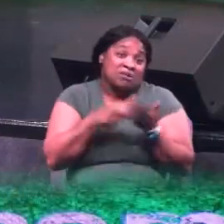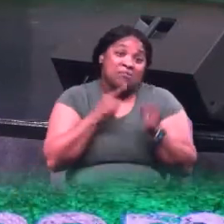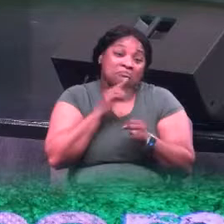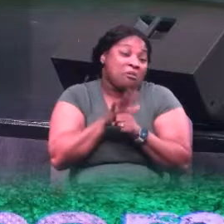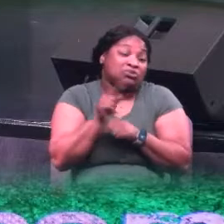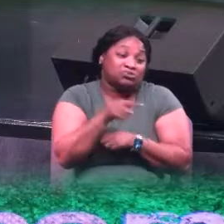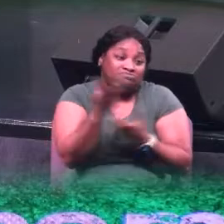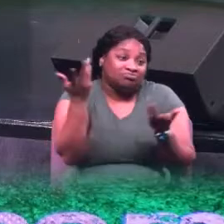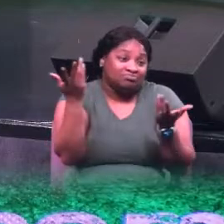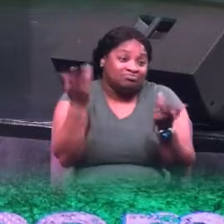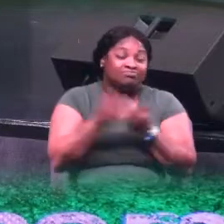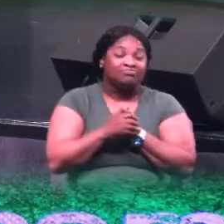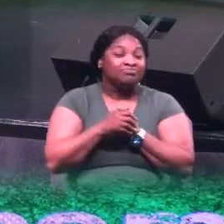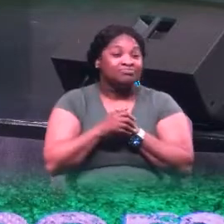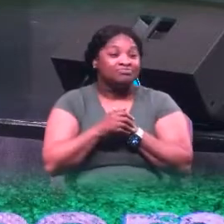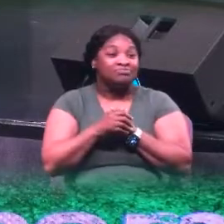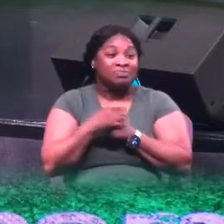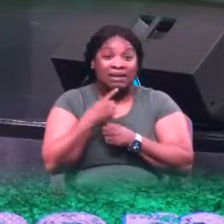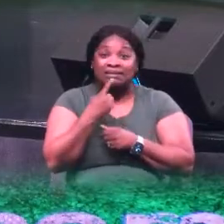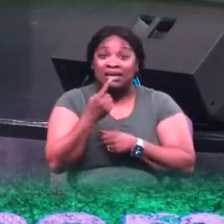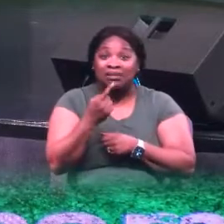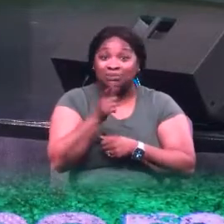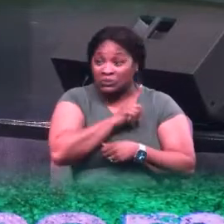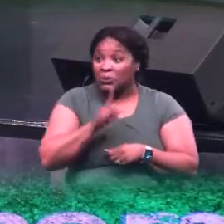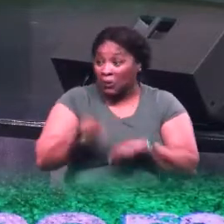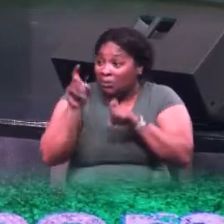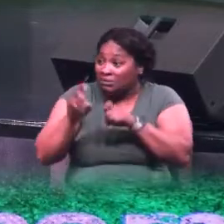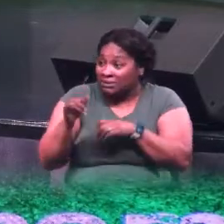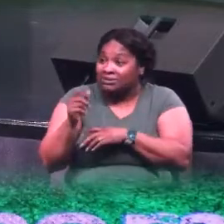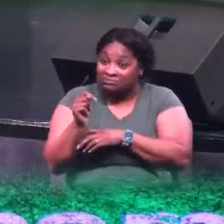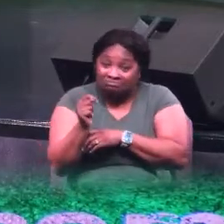you. Tell them the Lord needs it.